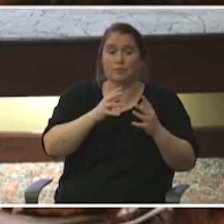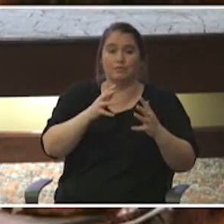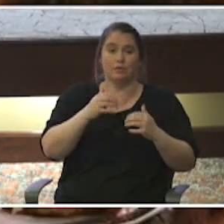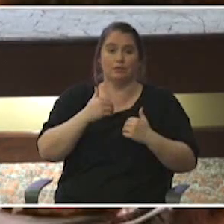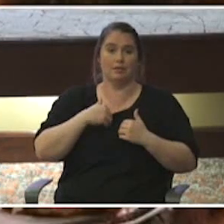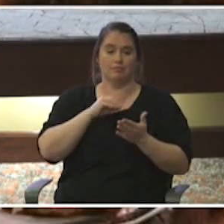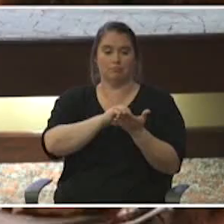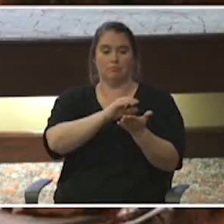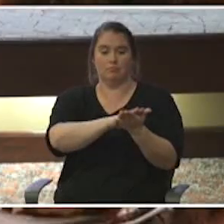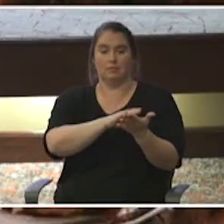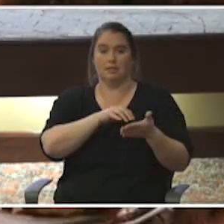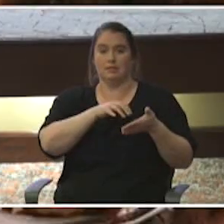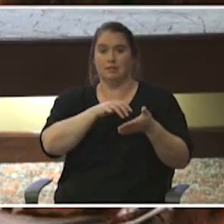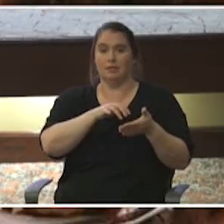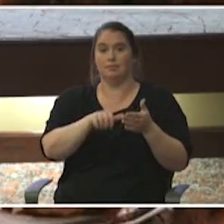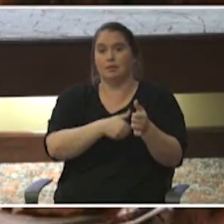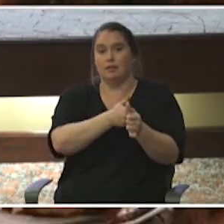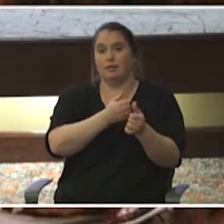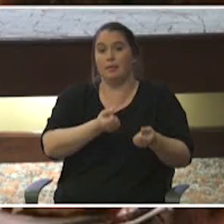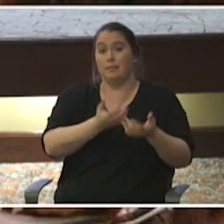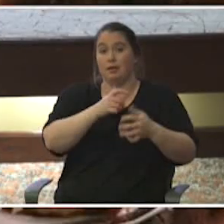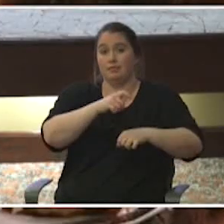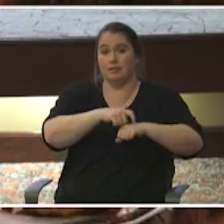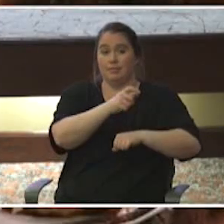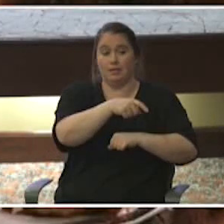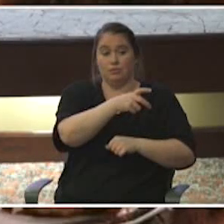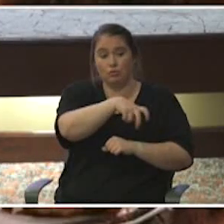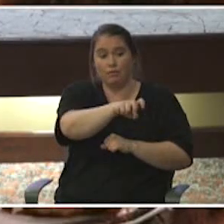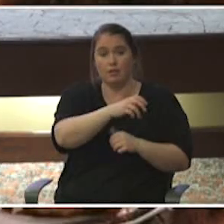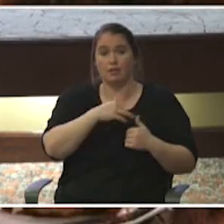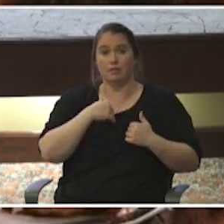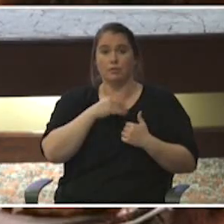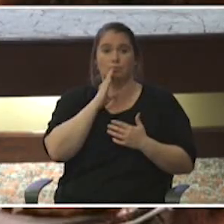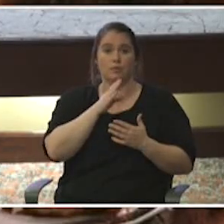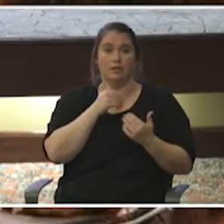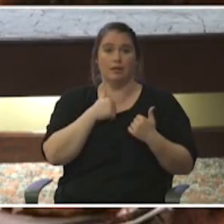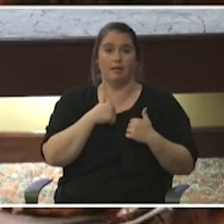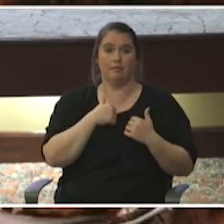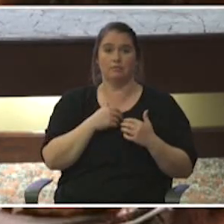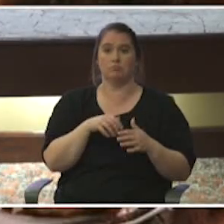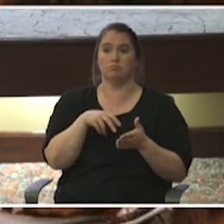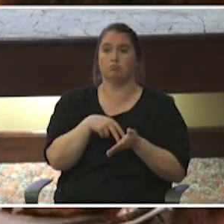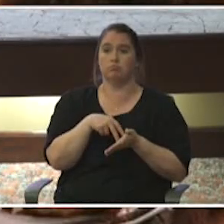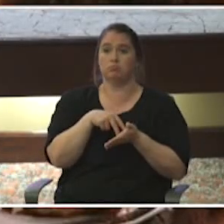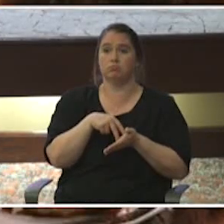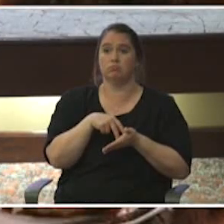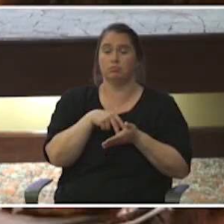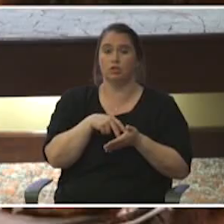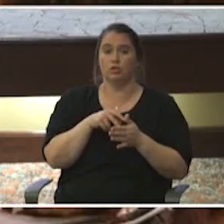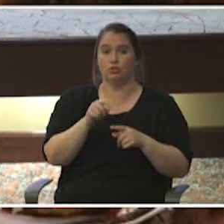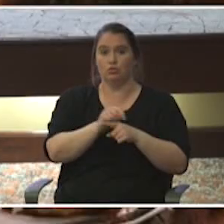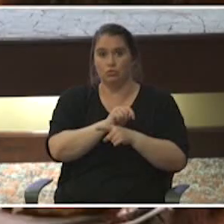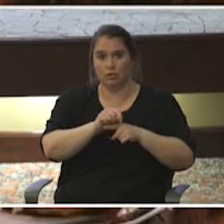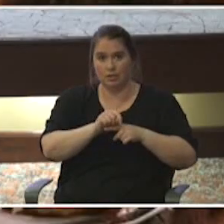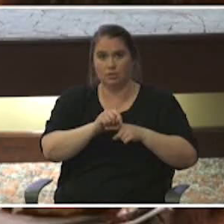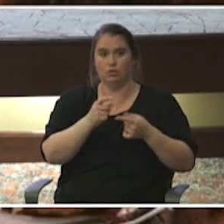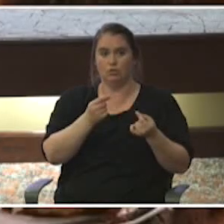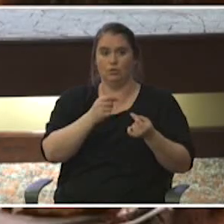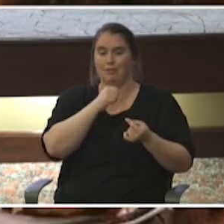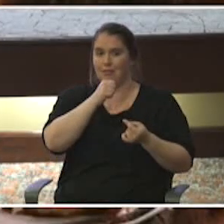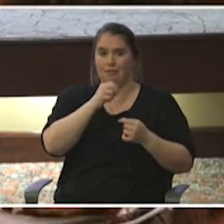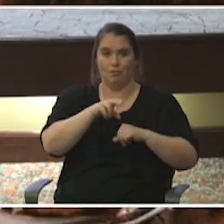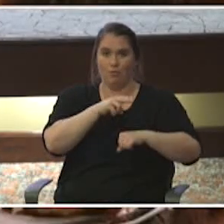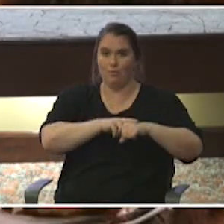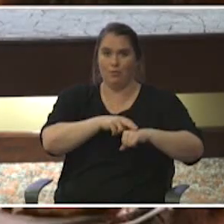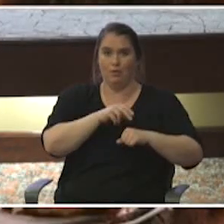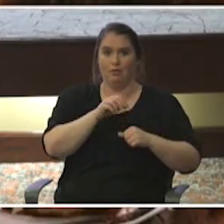studies, publications on the amount of time that these traveling animals spend in extreme confinement, trained to perform really unnatural acts. We have a high